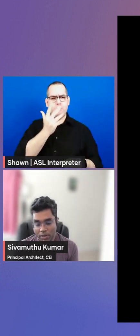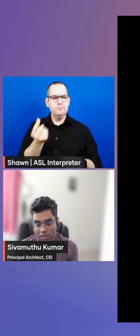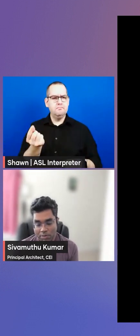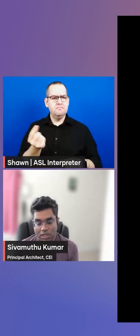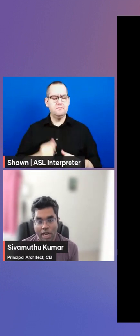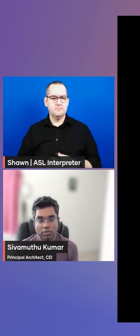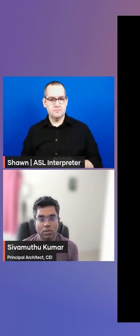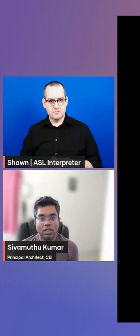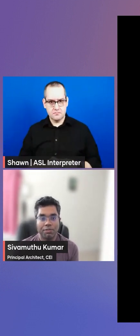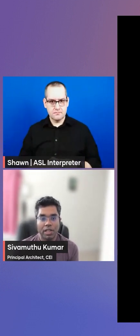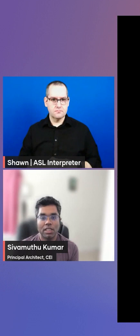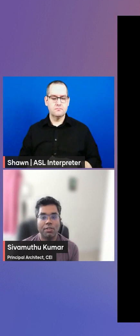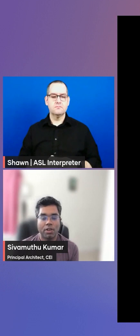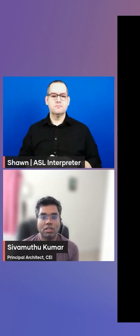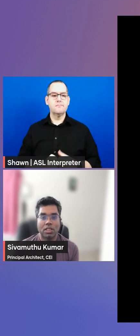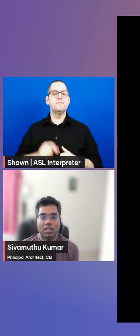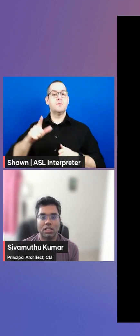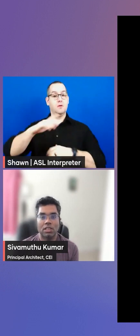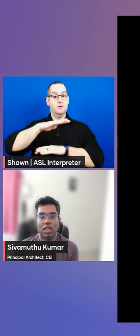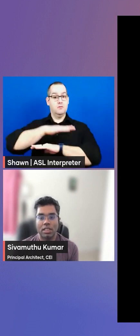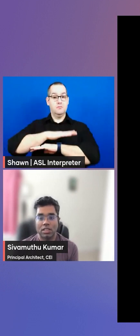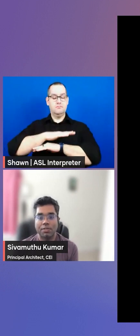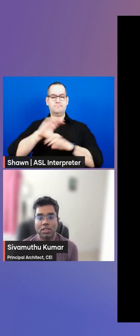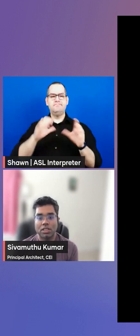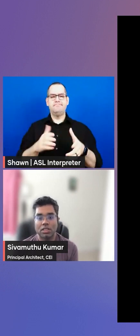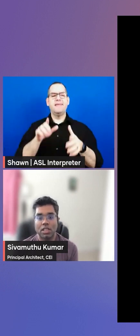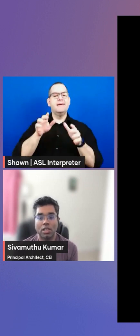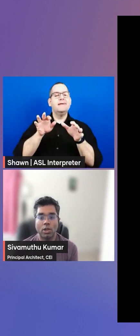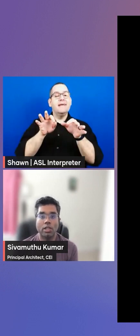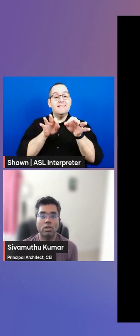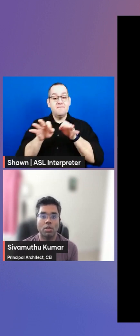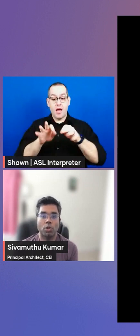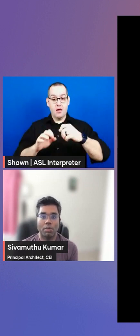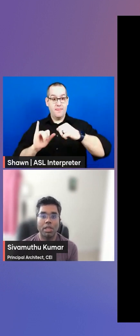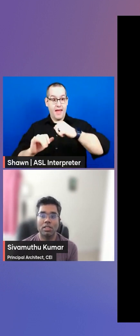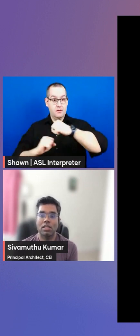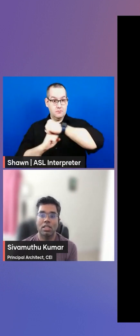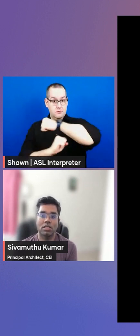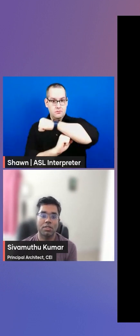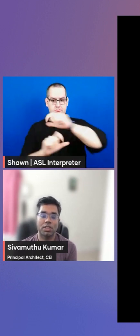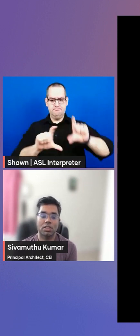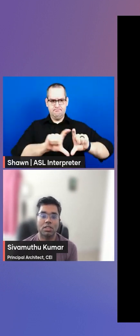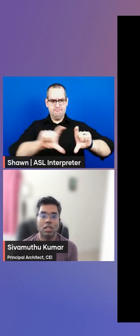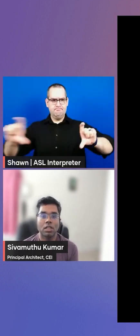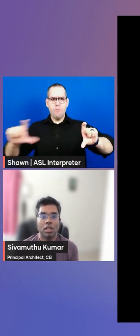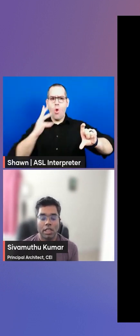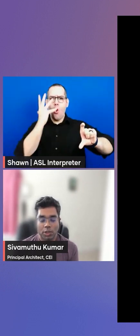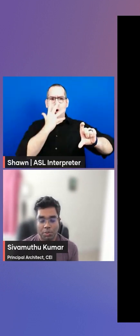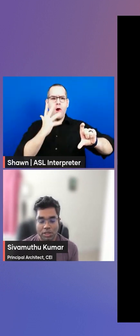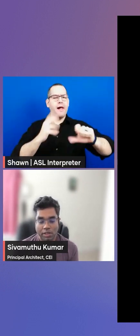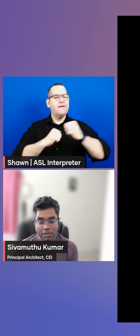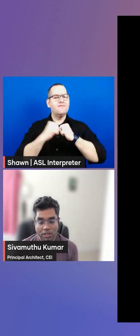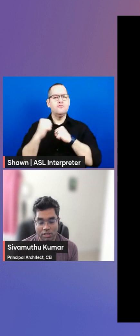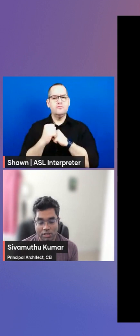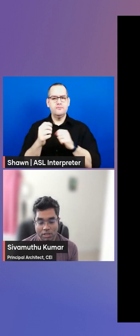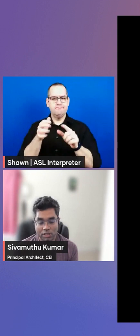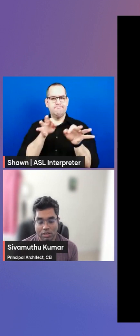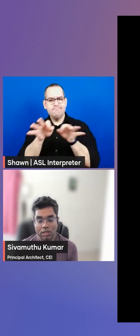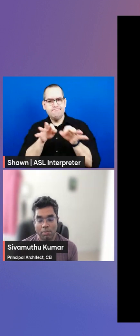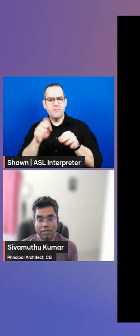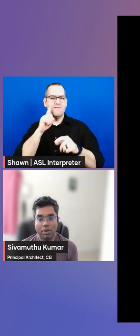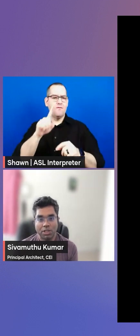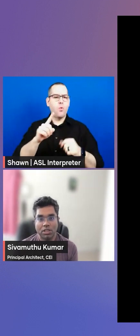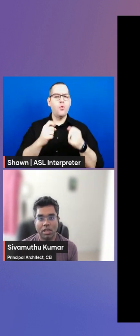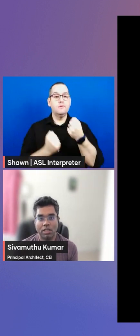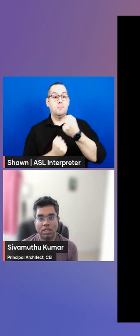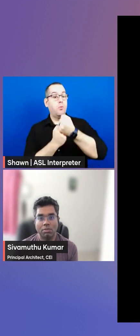the platform teams have to define the infrastructure and services that require to support application and services. Especially with this